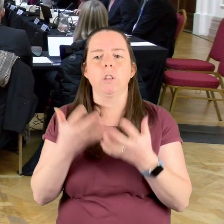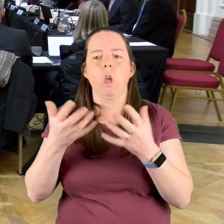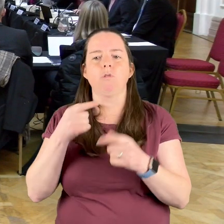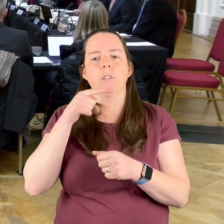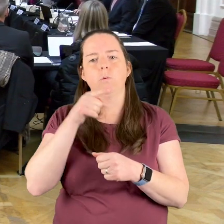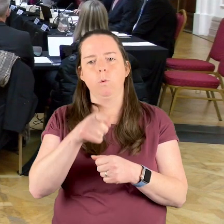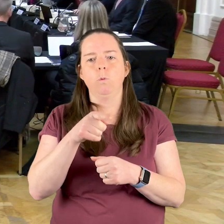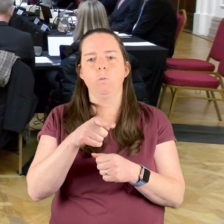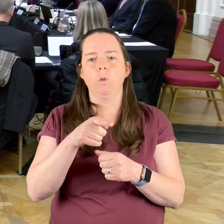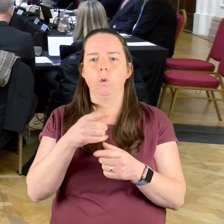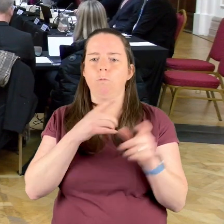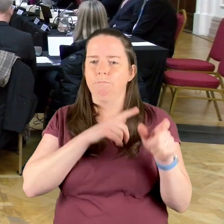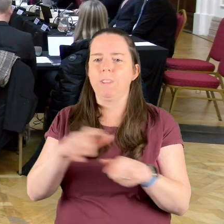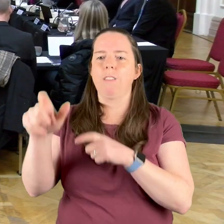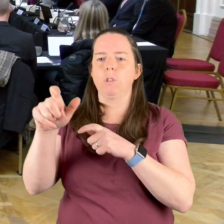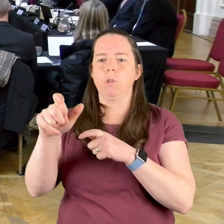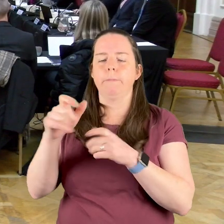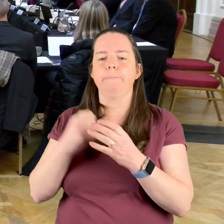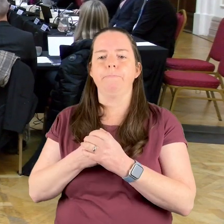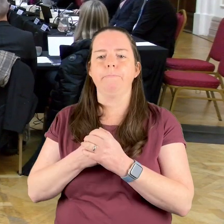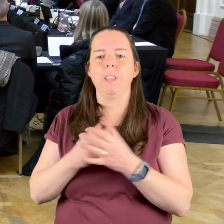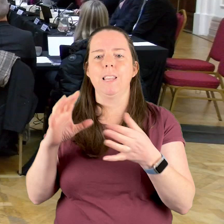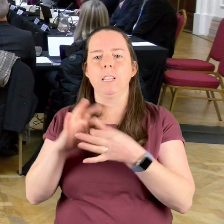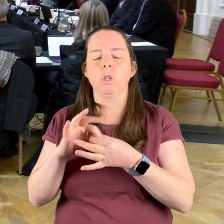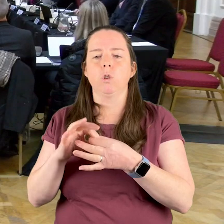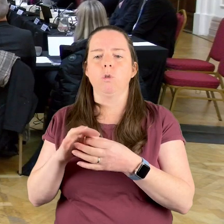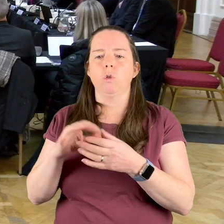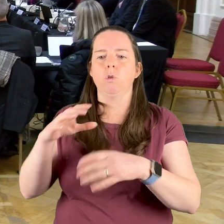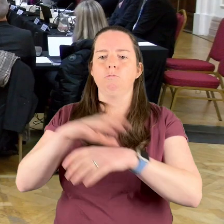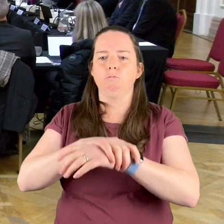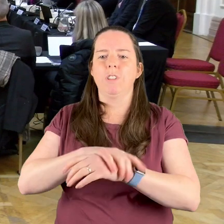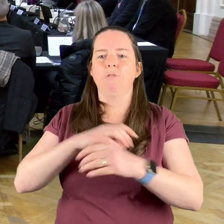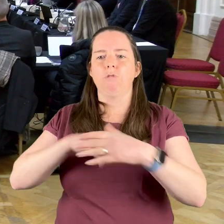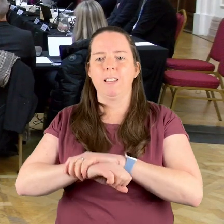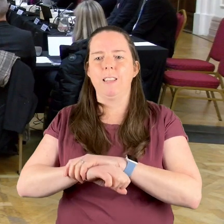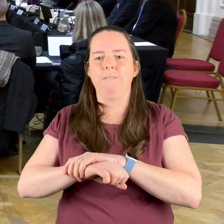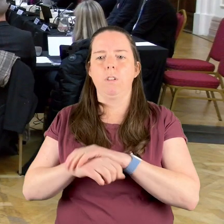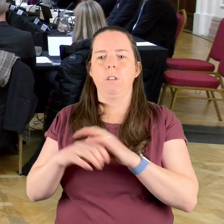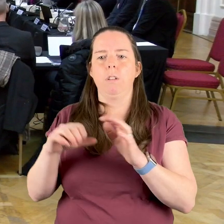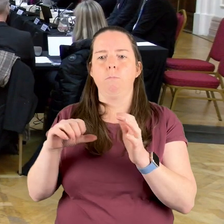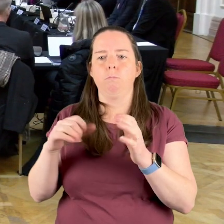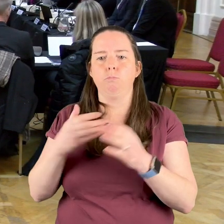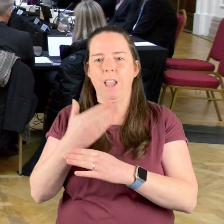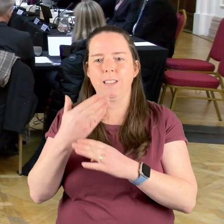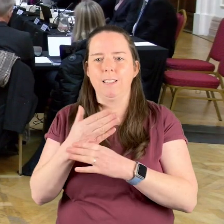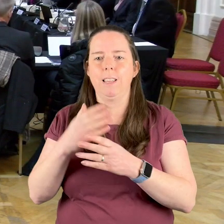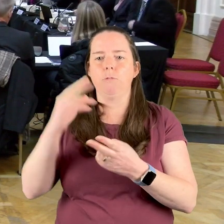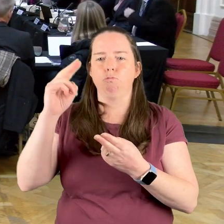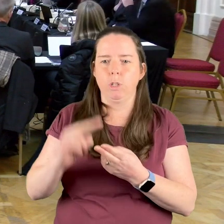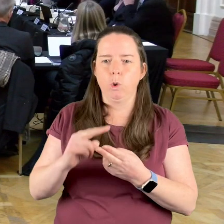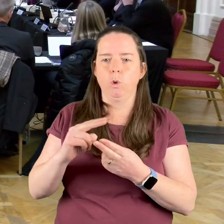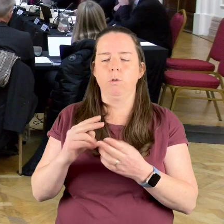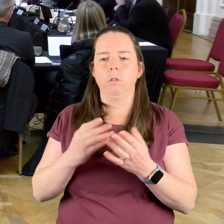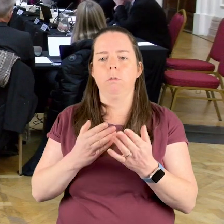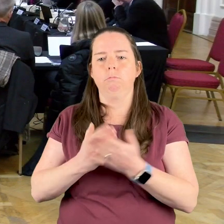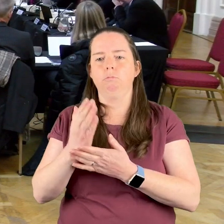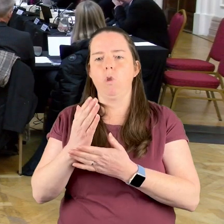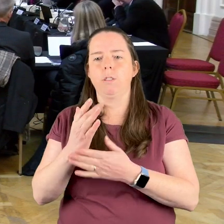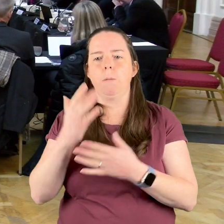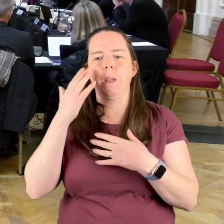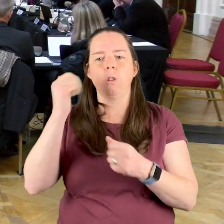and would really encourage you to continue to be so. In relation to reducing restrictive practices across